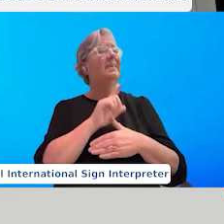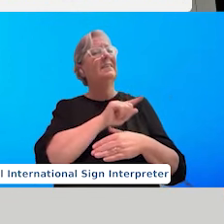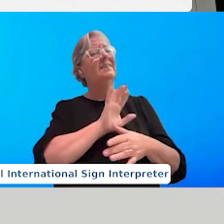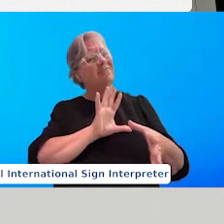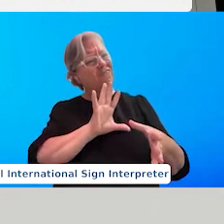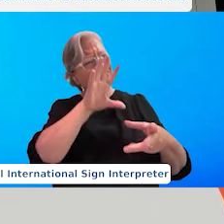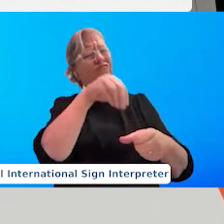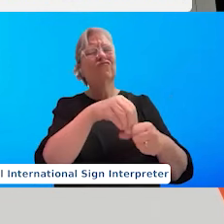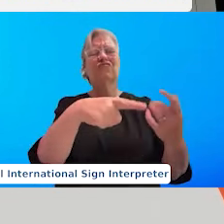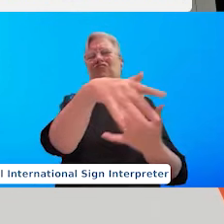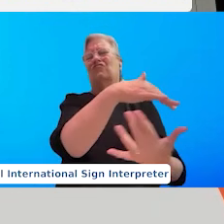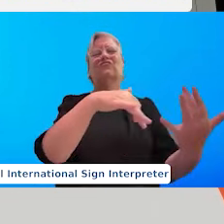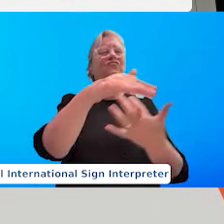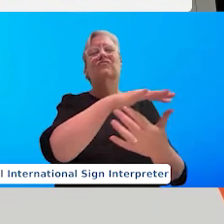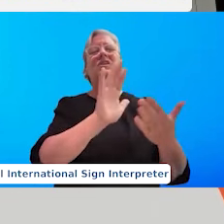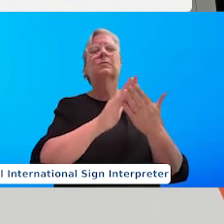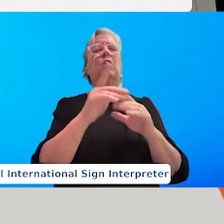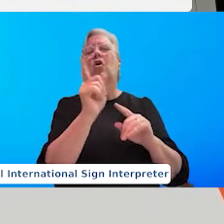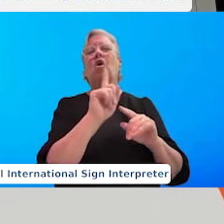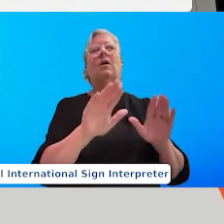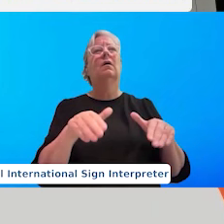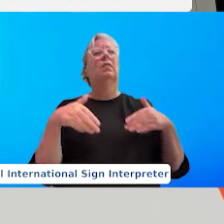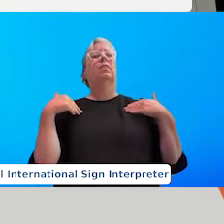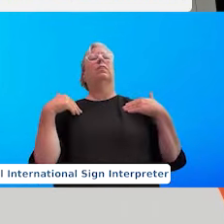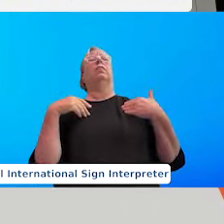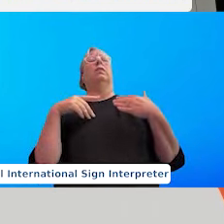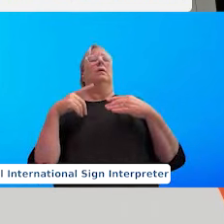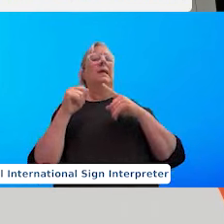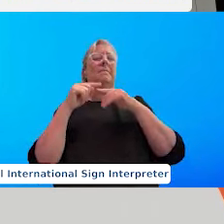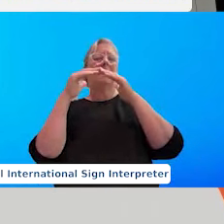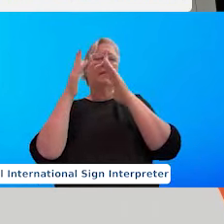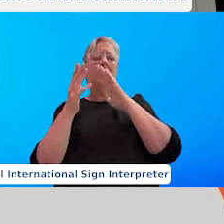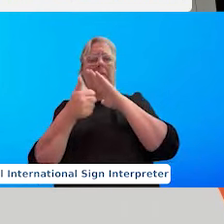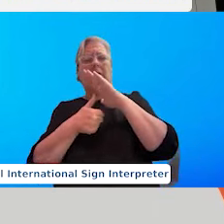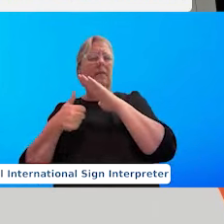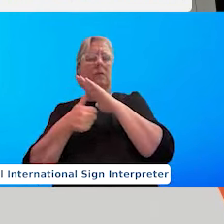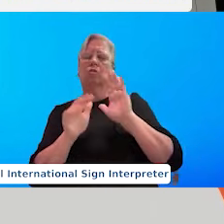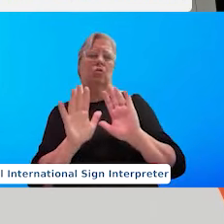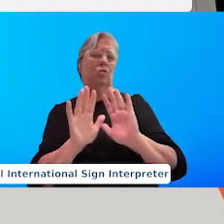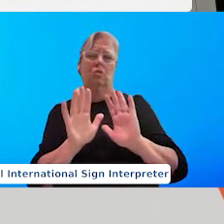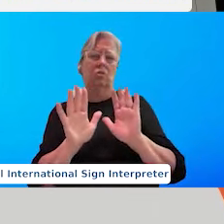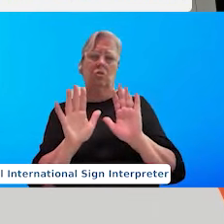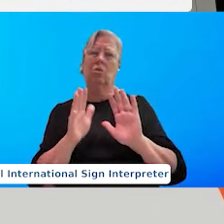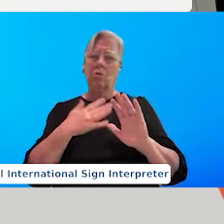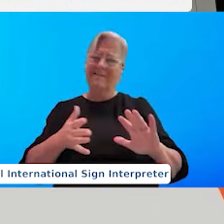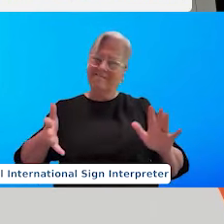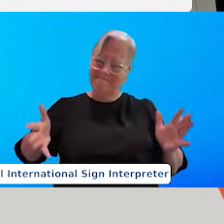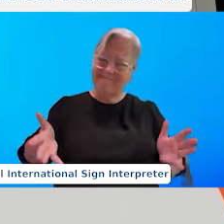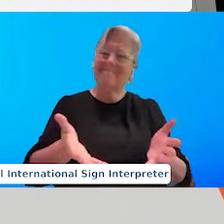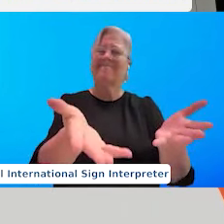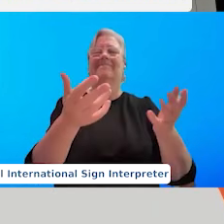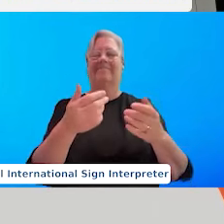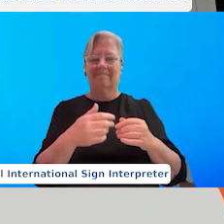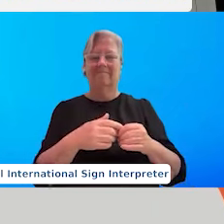of years ago, and it's getting more popular because we want, as the government policy, wanting